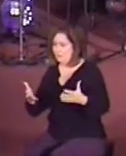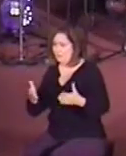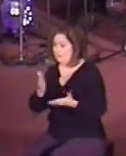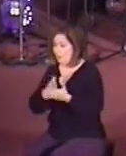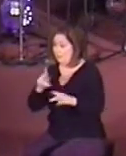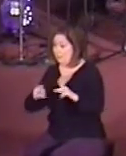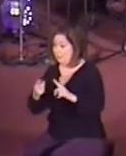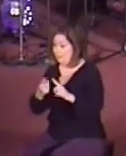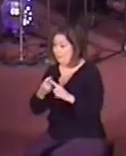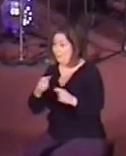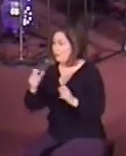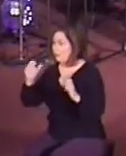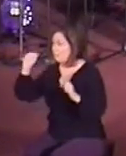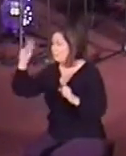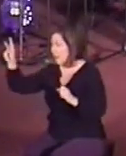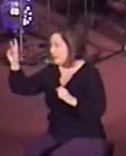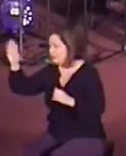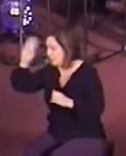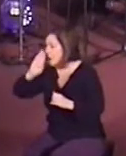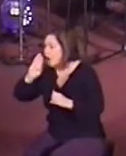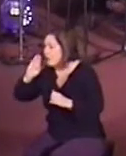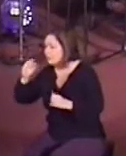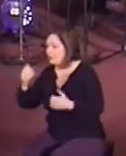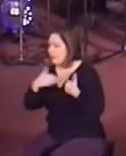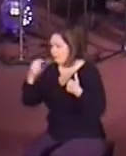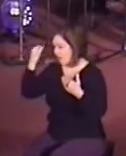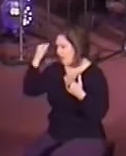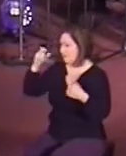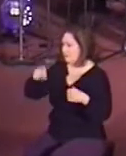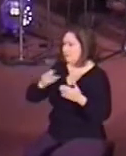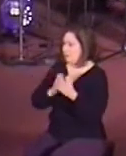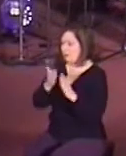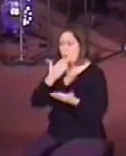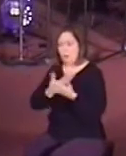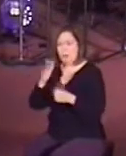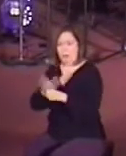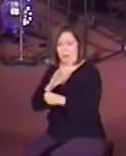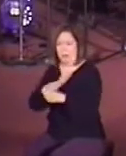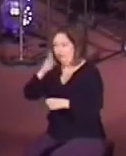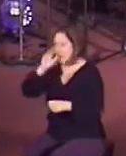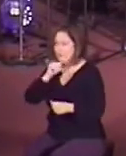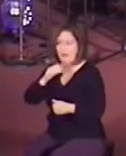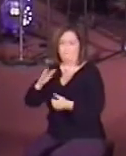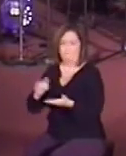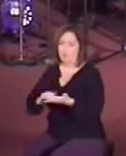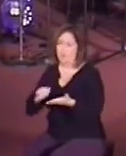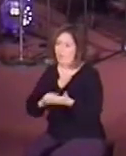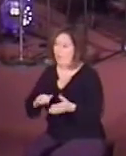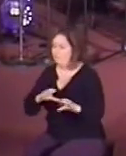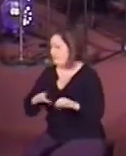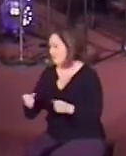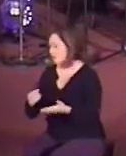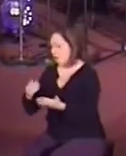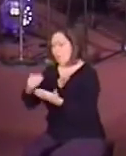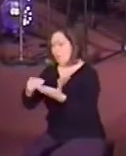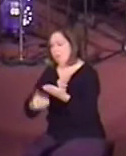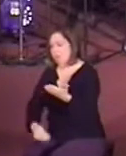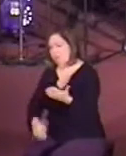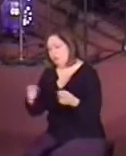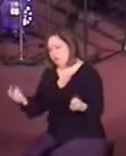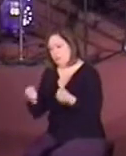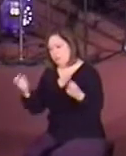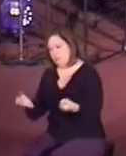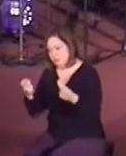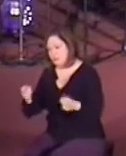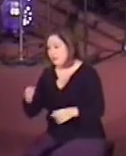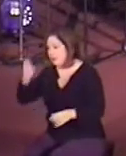God, is they get this idea in their mind that they've got to become good enough, that God won't forgive them, that they've committed too many sins in order for God to